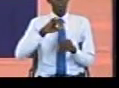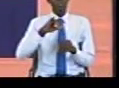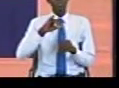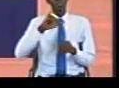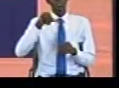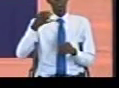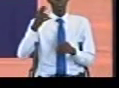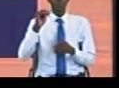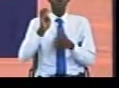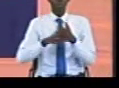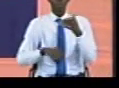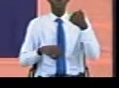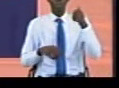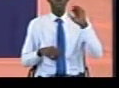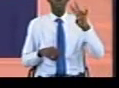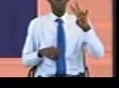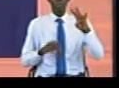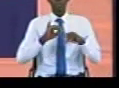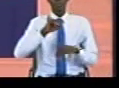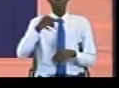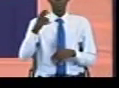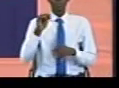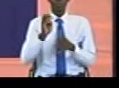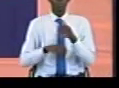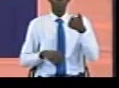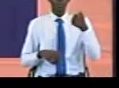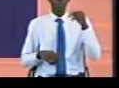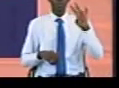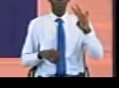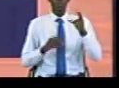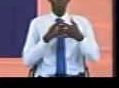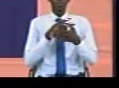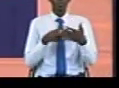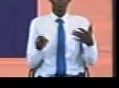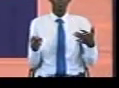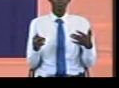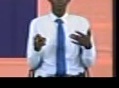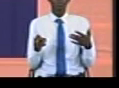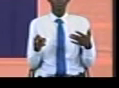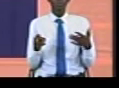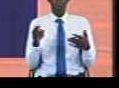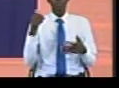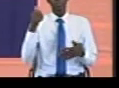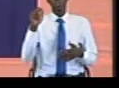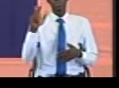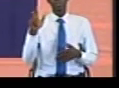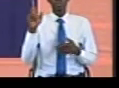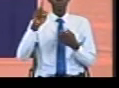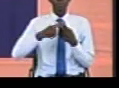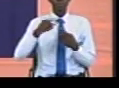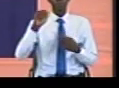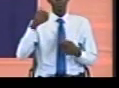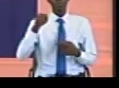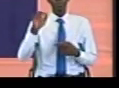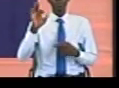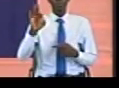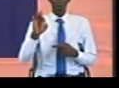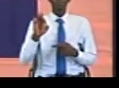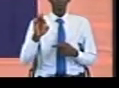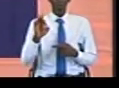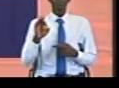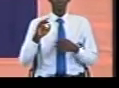John chapter 17, studying from verses 13 to 19. The topic